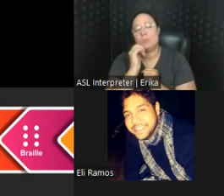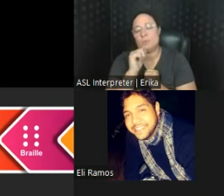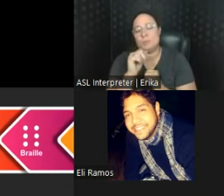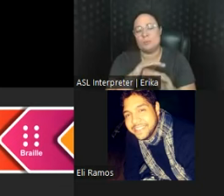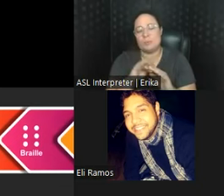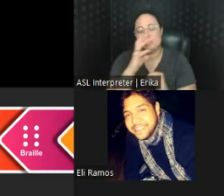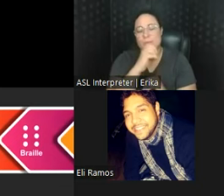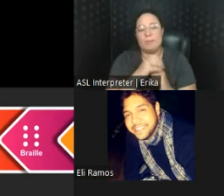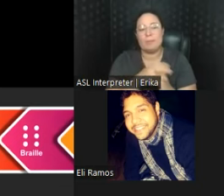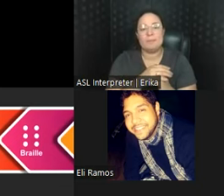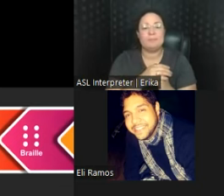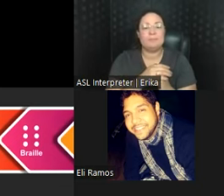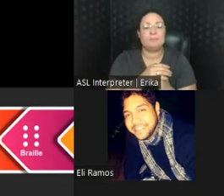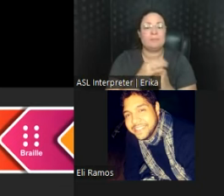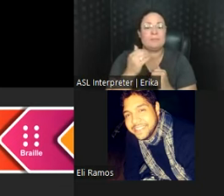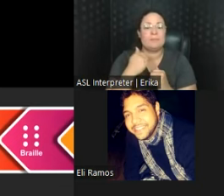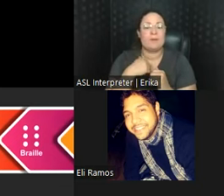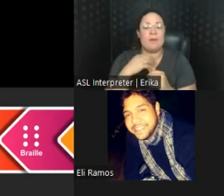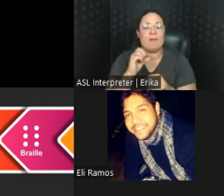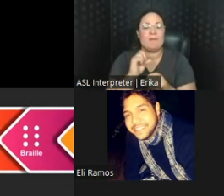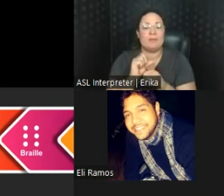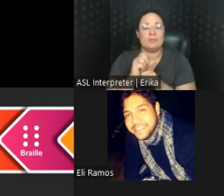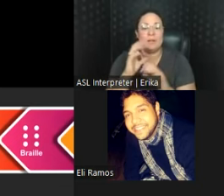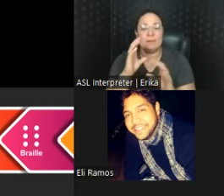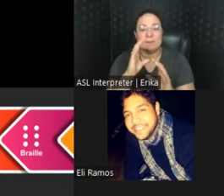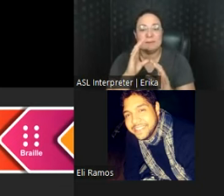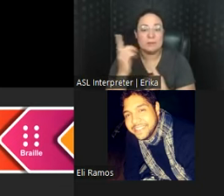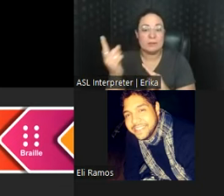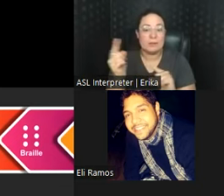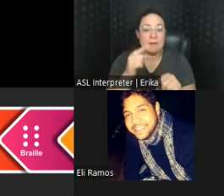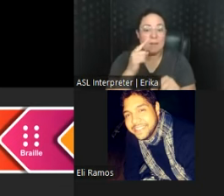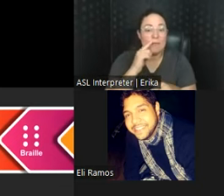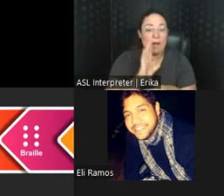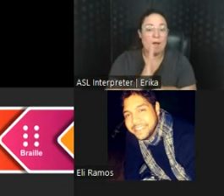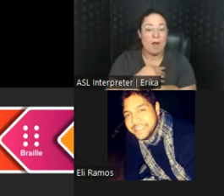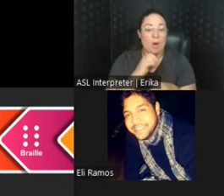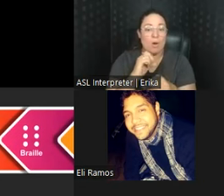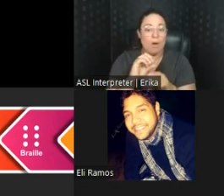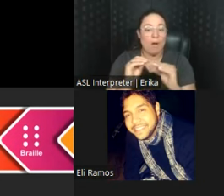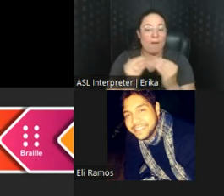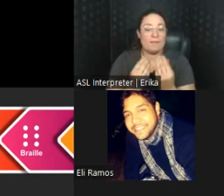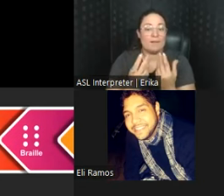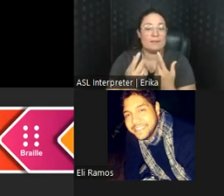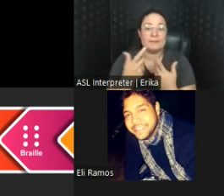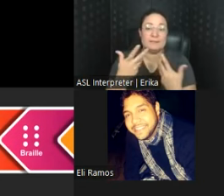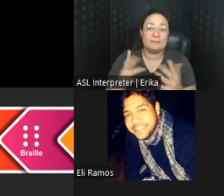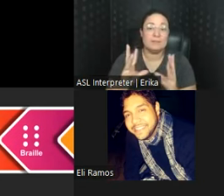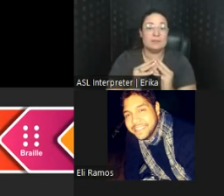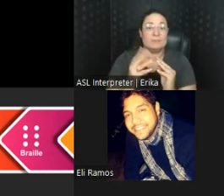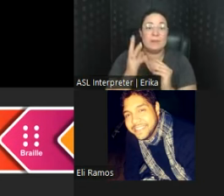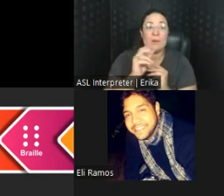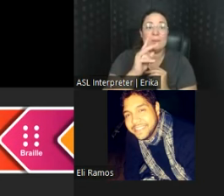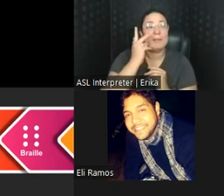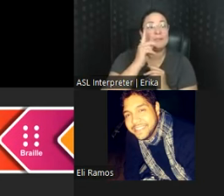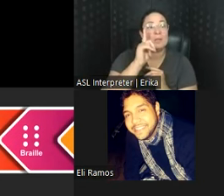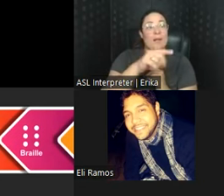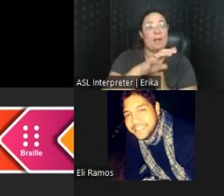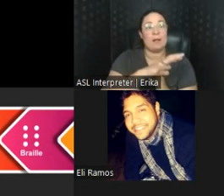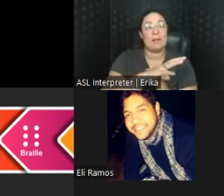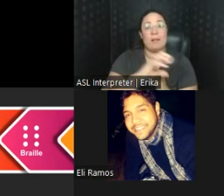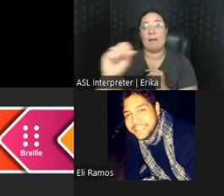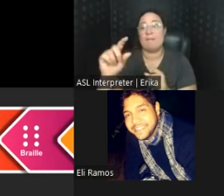conversation. We had a job seeker come to our office once. We got finished with the meeting and, okay, see you later. And they left, and